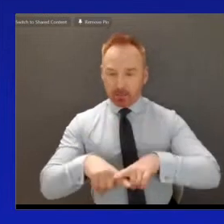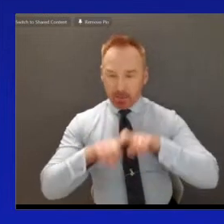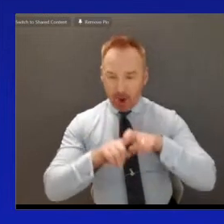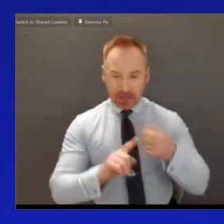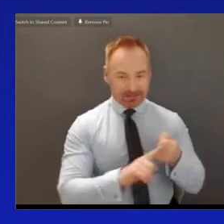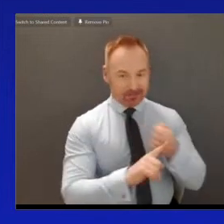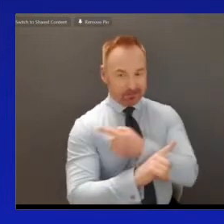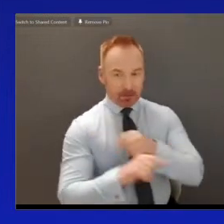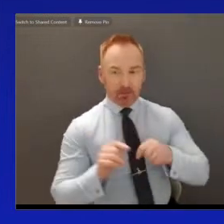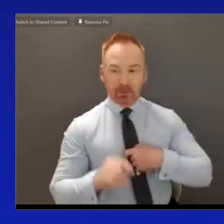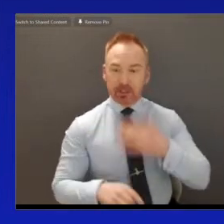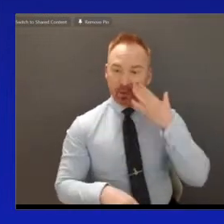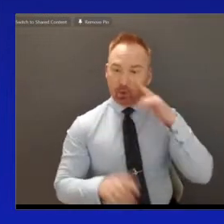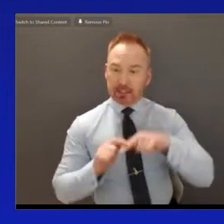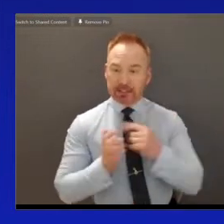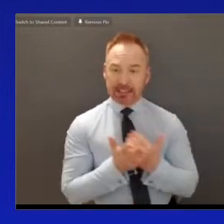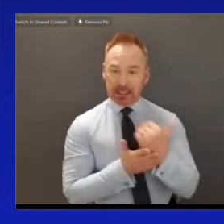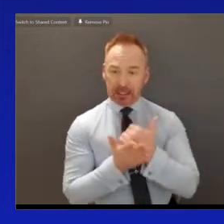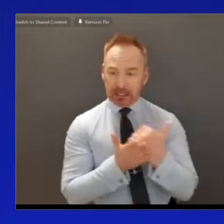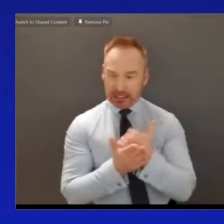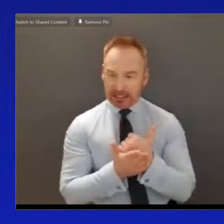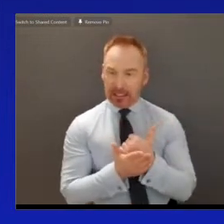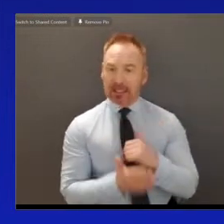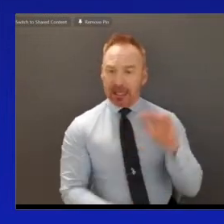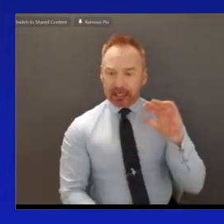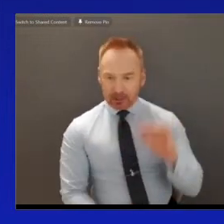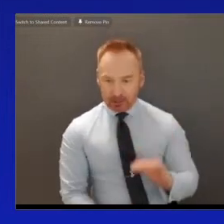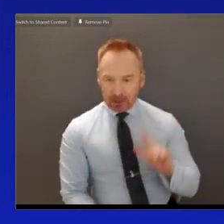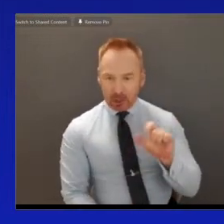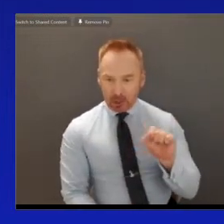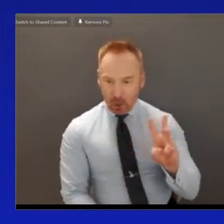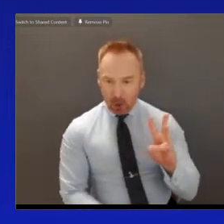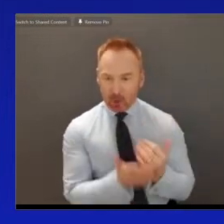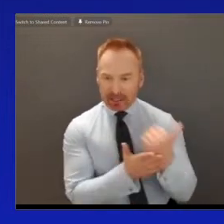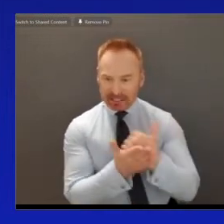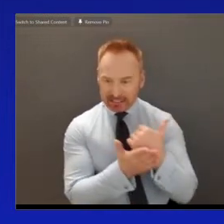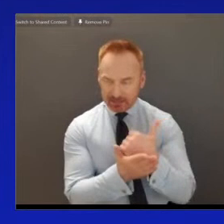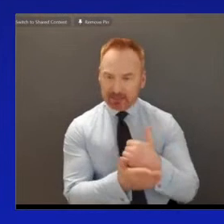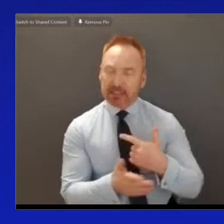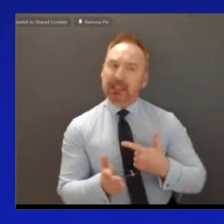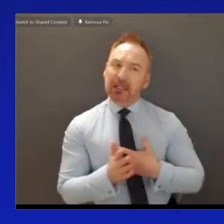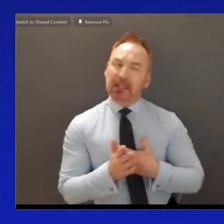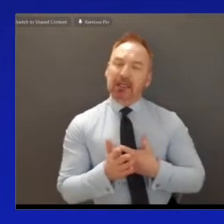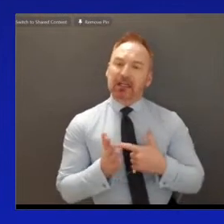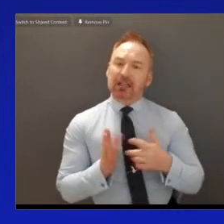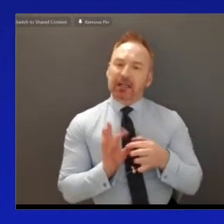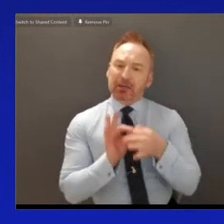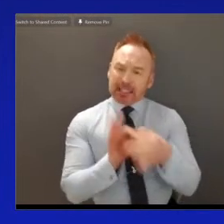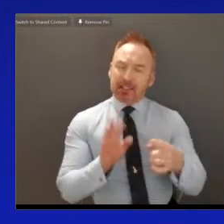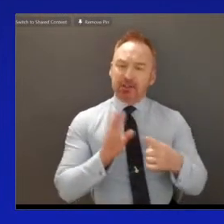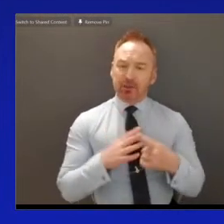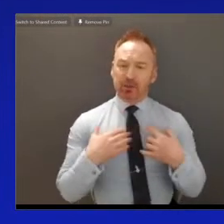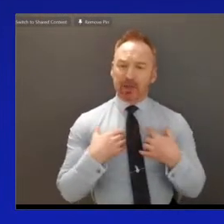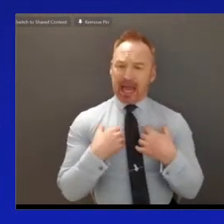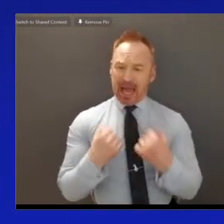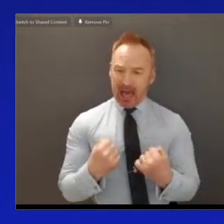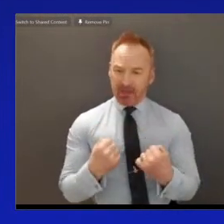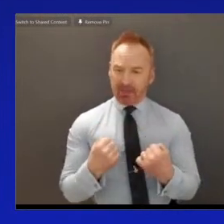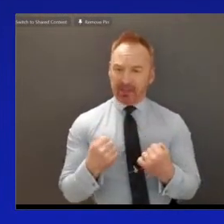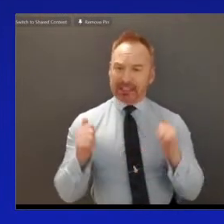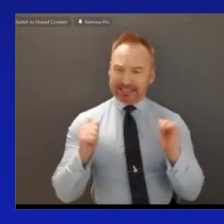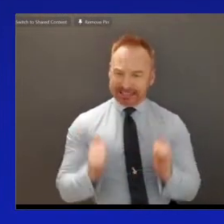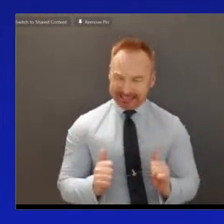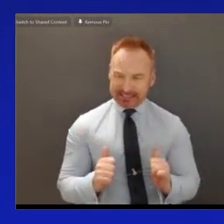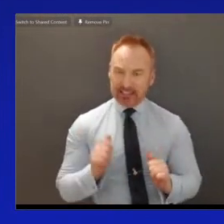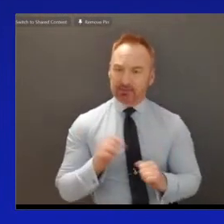be associated with poorer health status. We've seen this with COVID-19, but there is a precedent in the